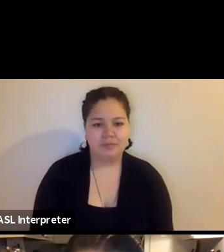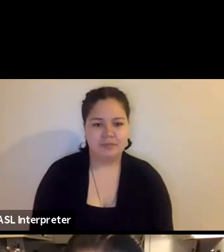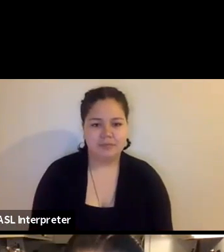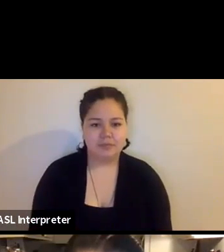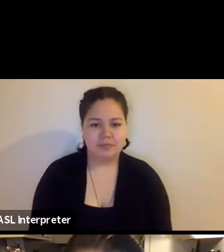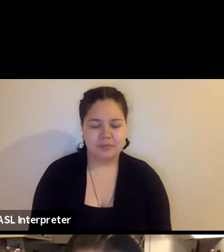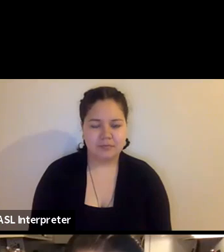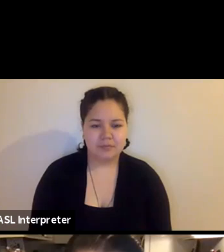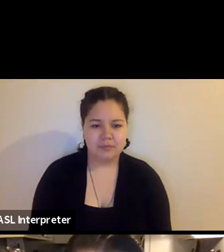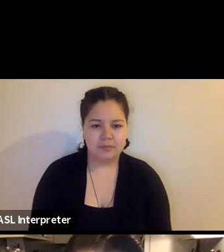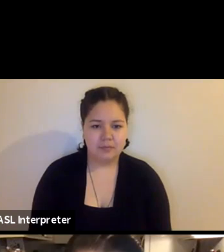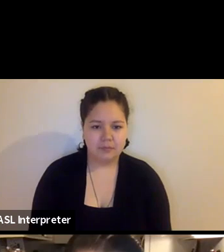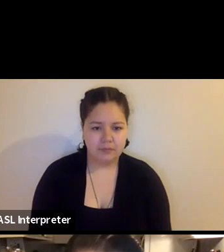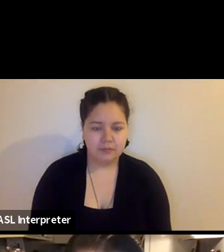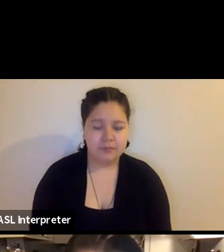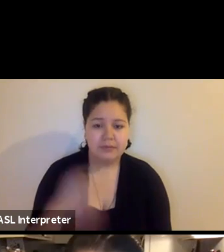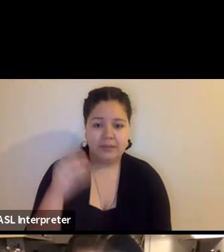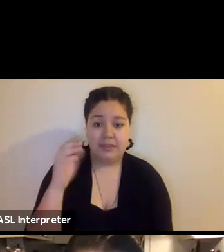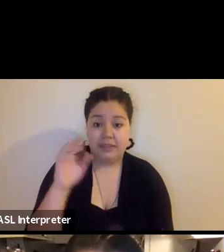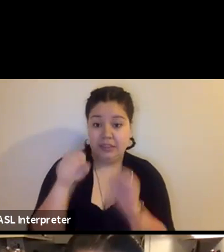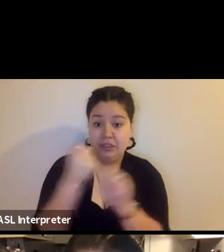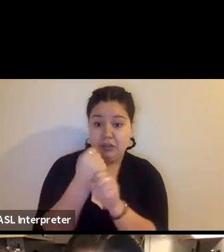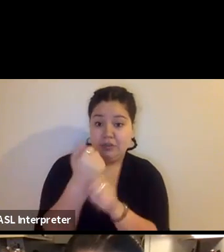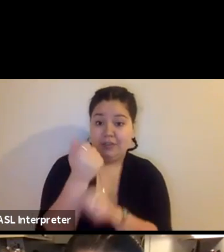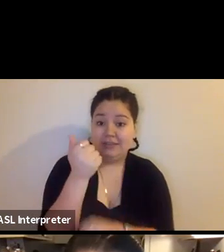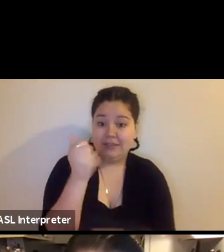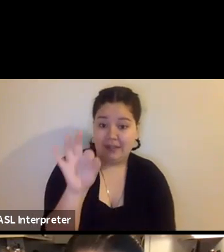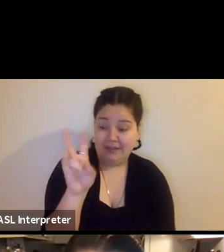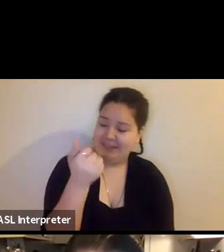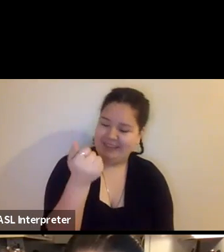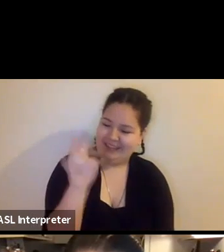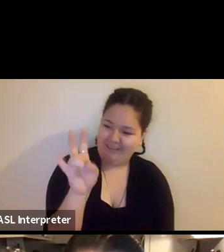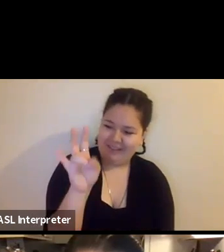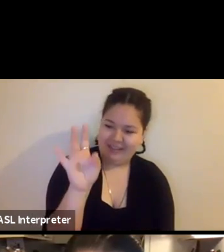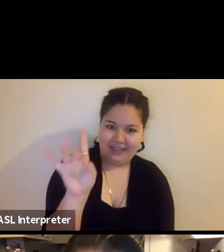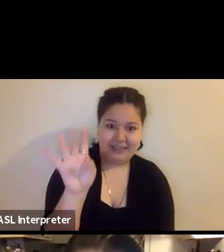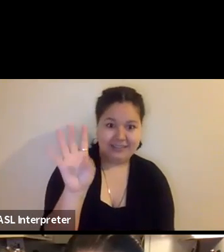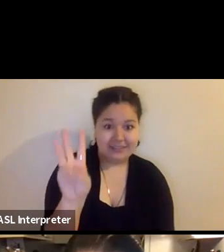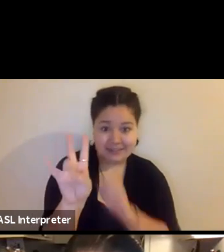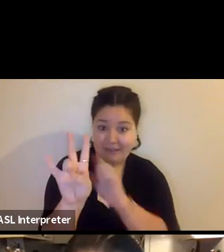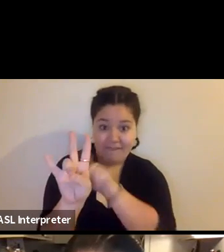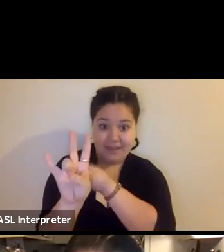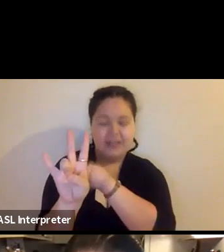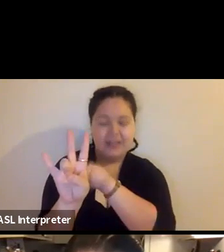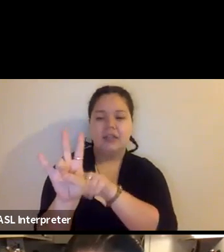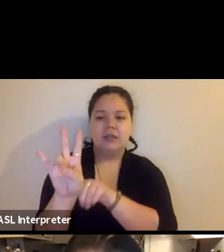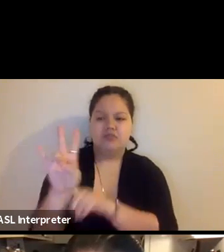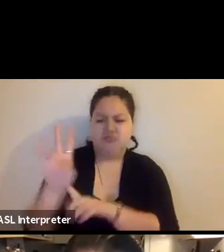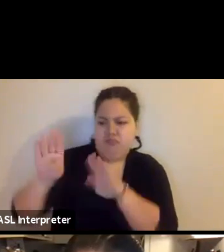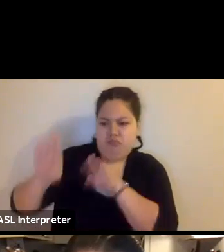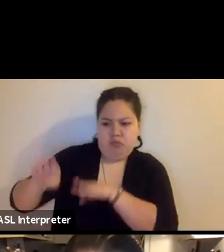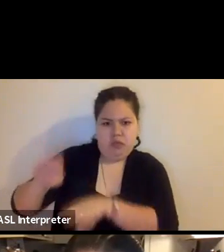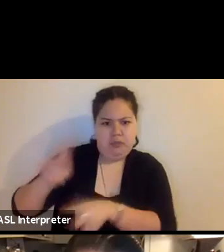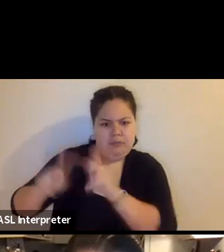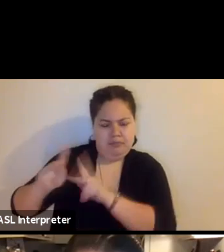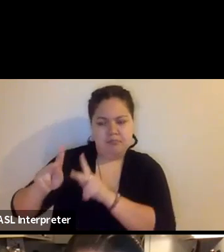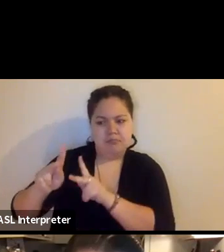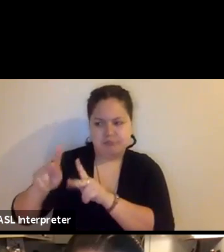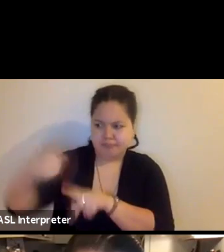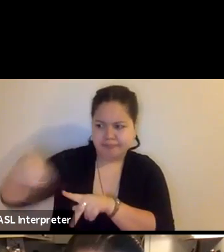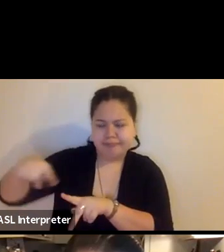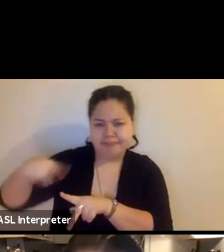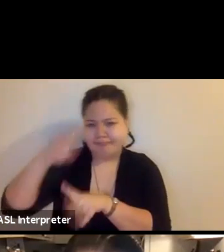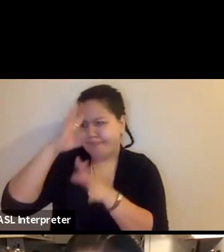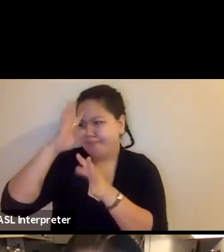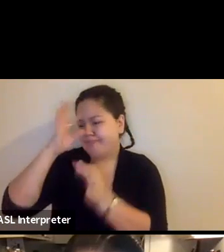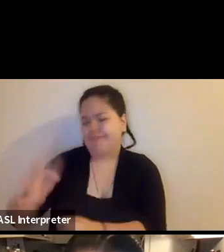in 1787, the British apparently thought or decided or claimed to